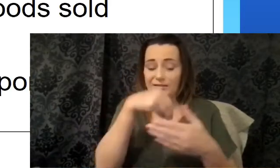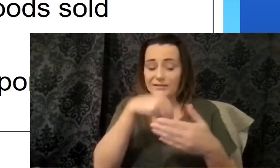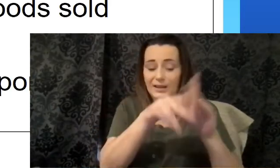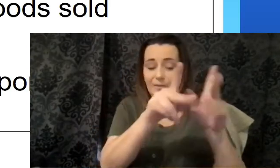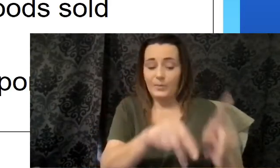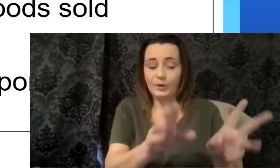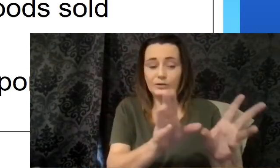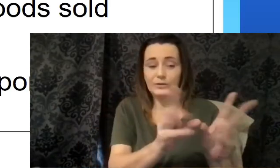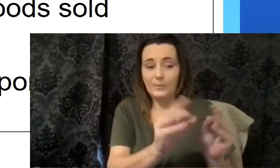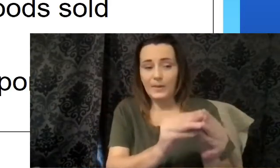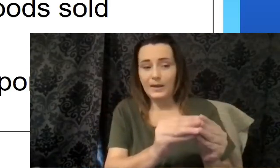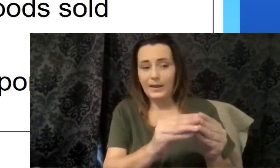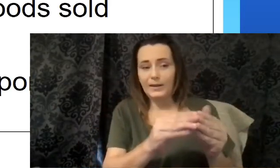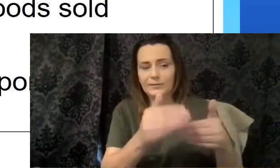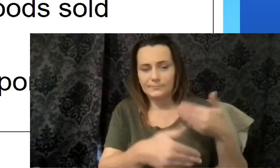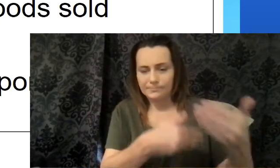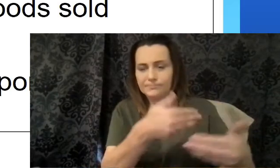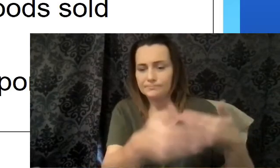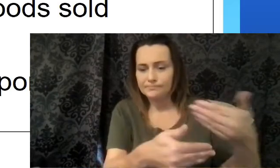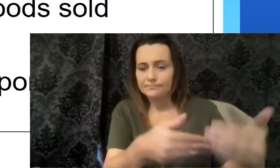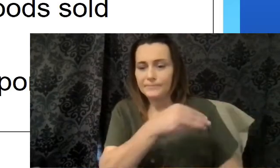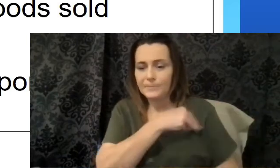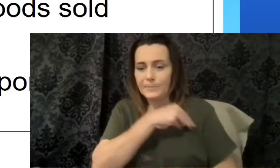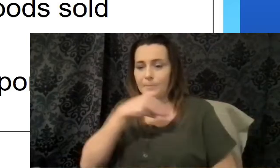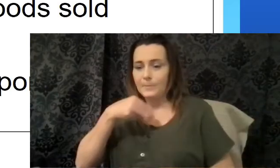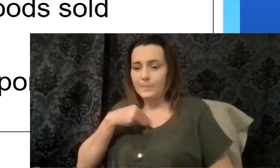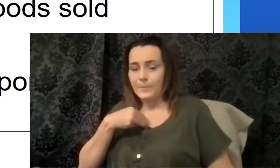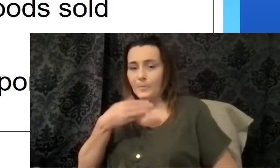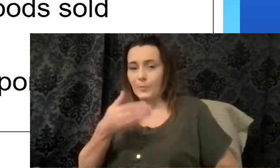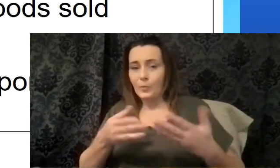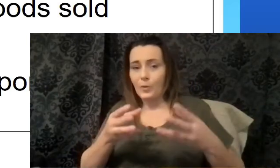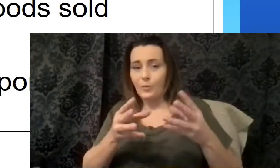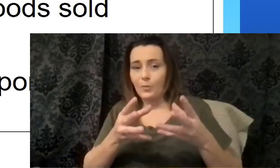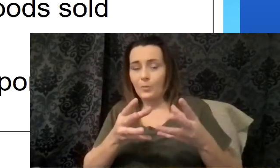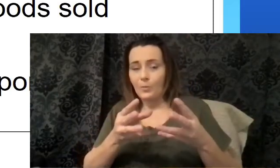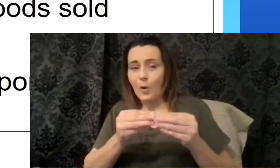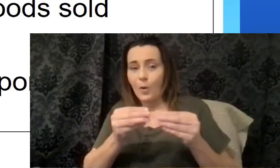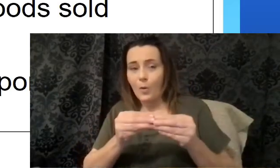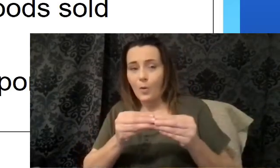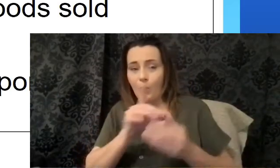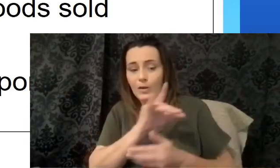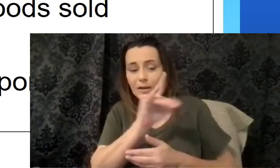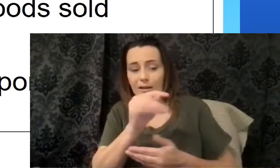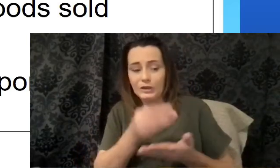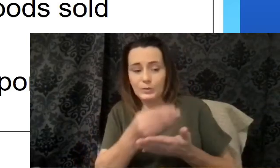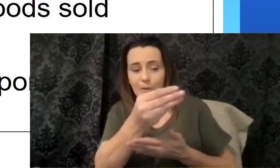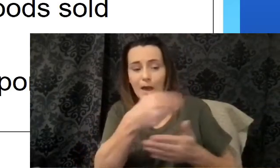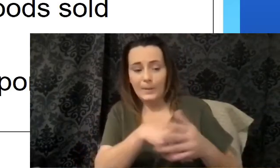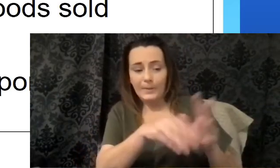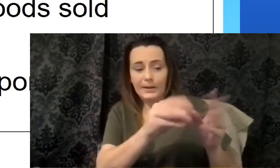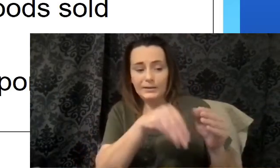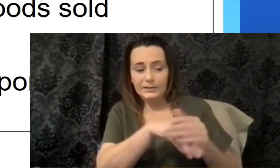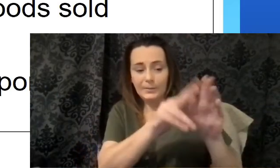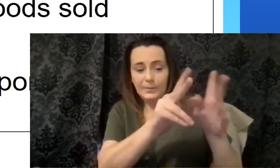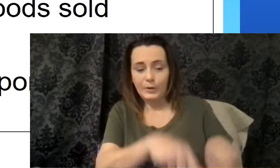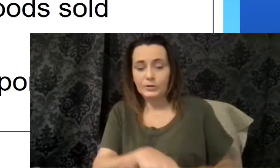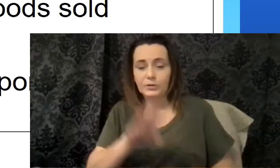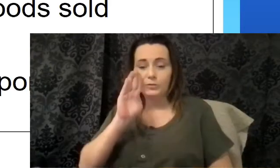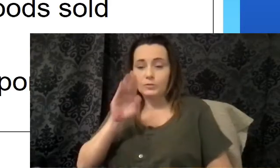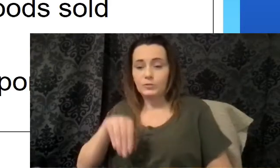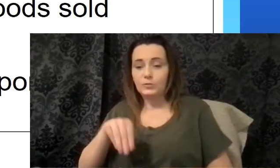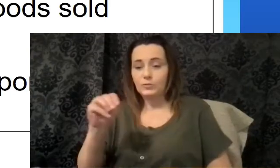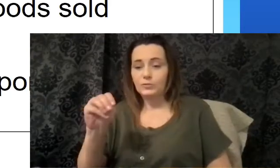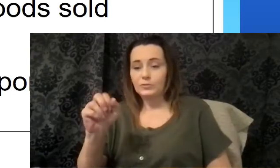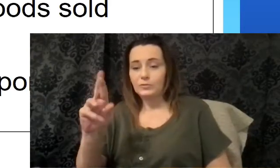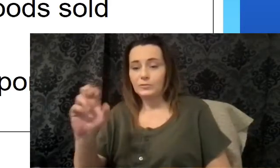since we believe in-person meetings have been opening and members, may want to be in person buying more literature. As you know, in